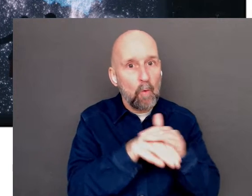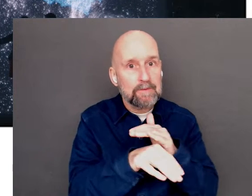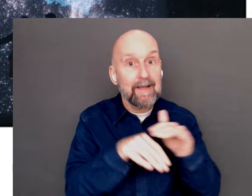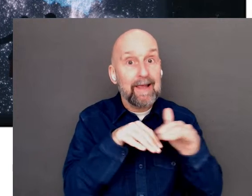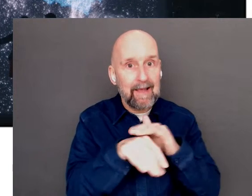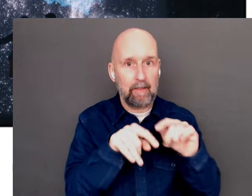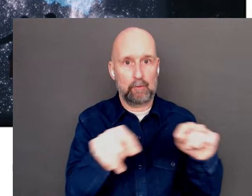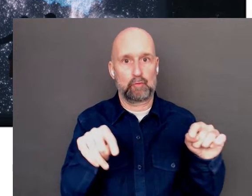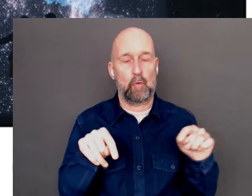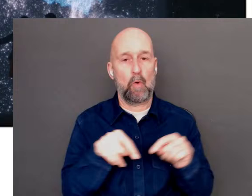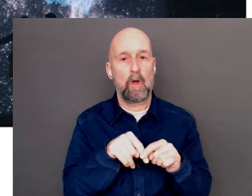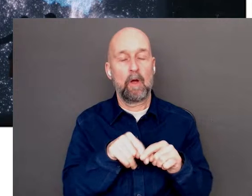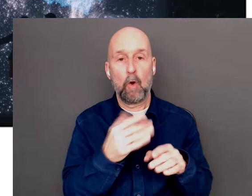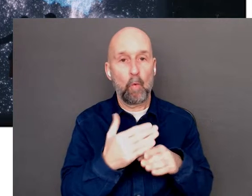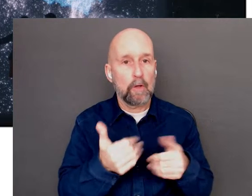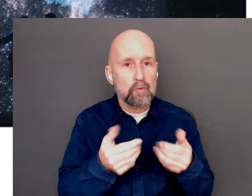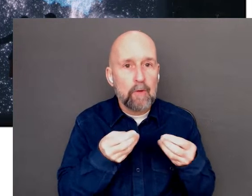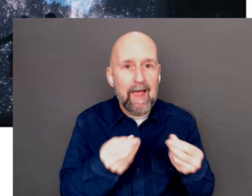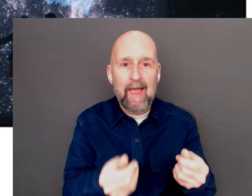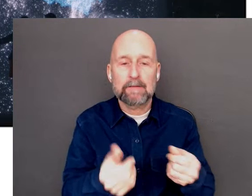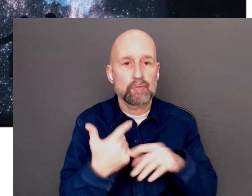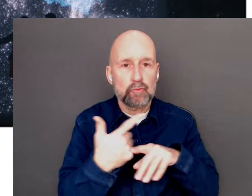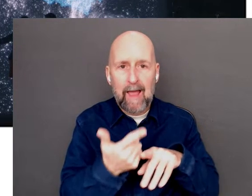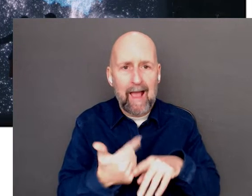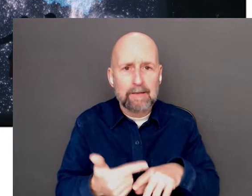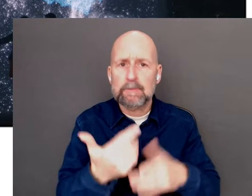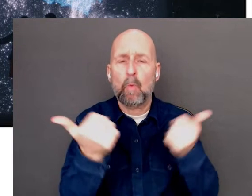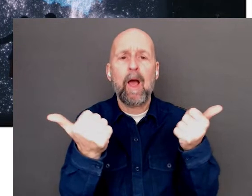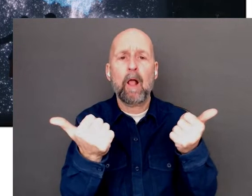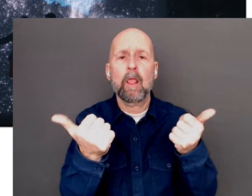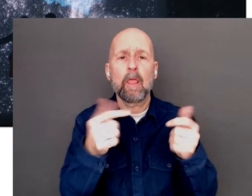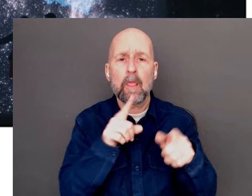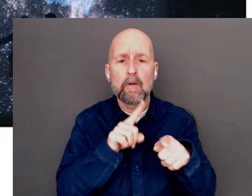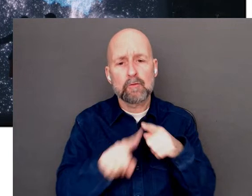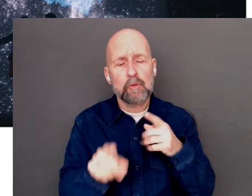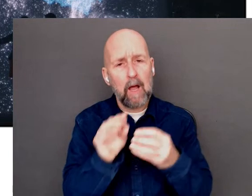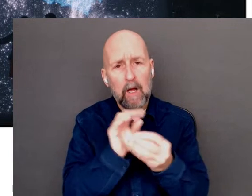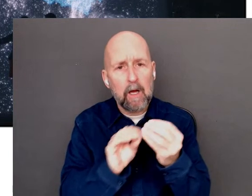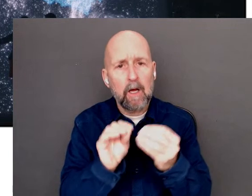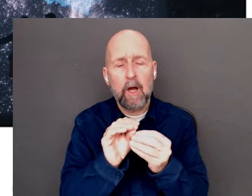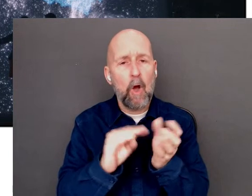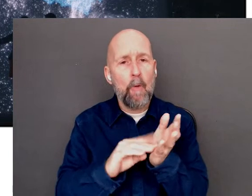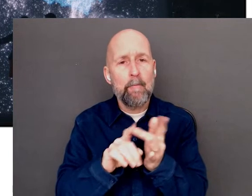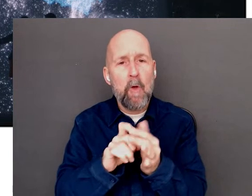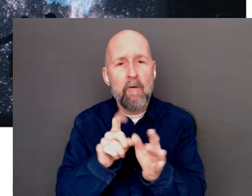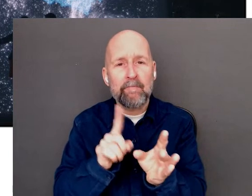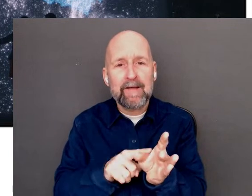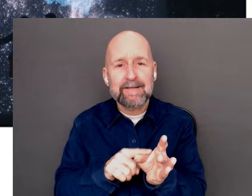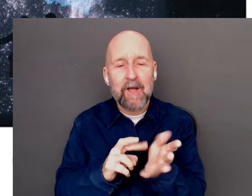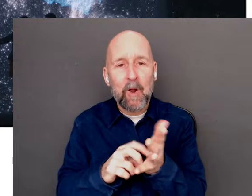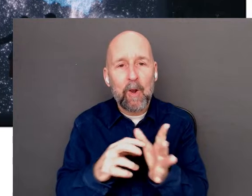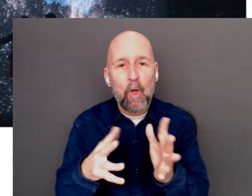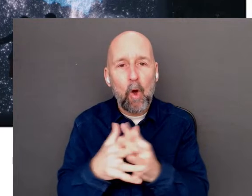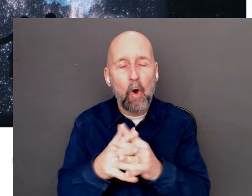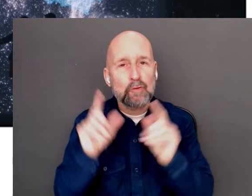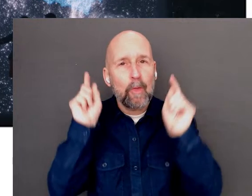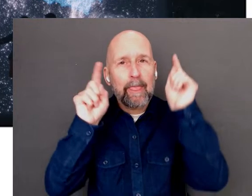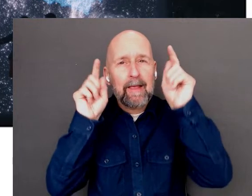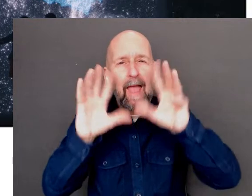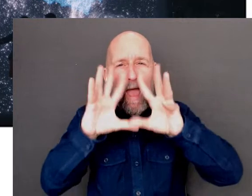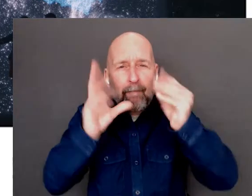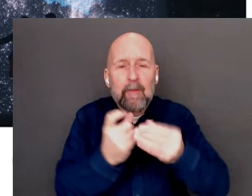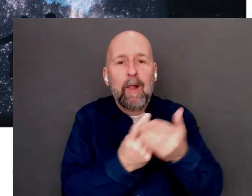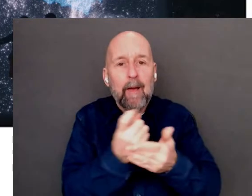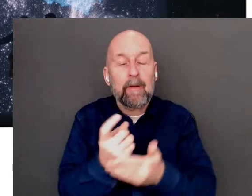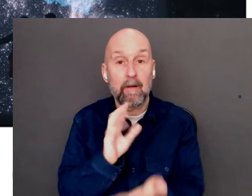works great, tracks well. We try to come the Murphy's Law and envision everything that's going to happen. But once we get there, we